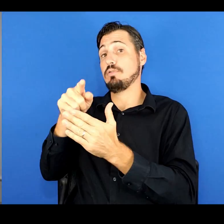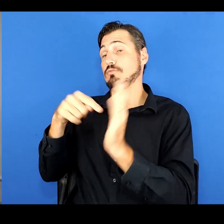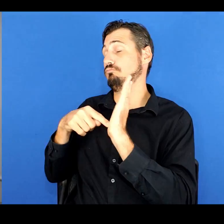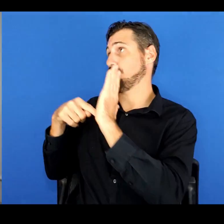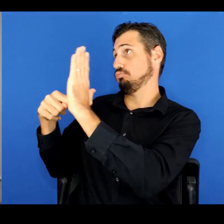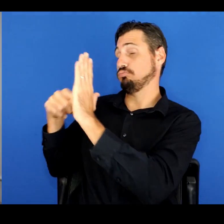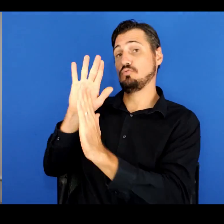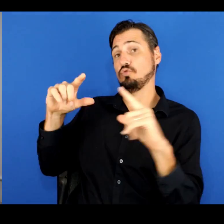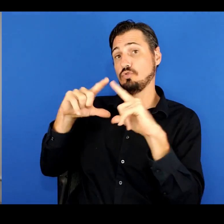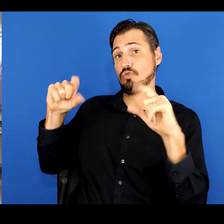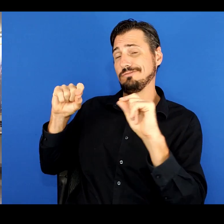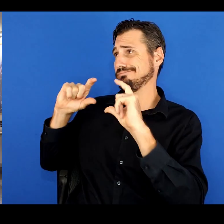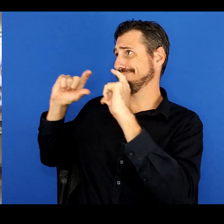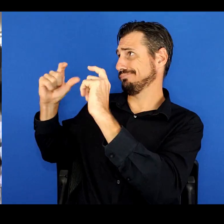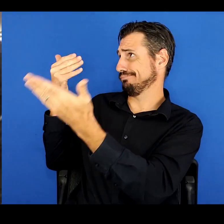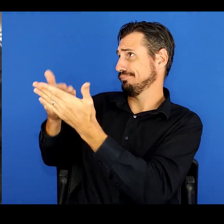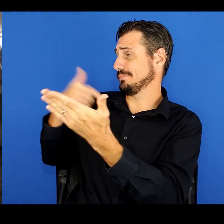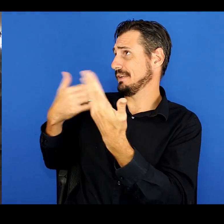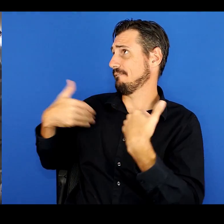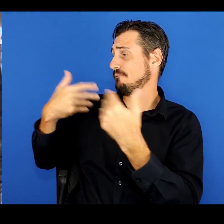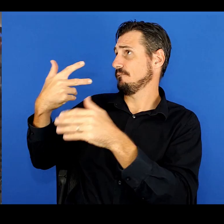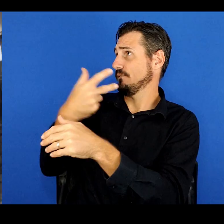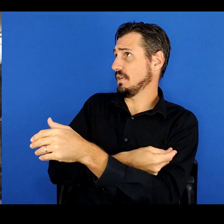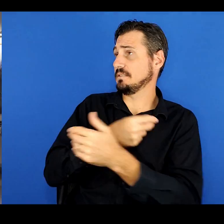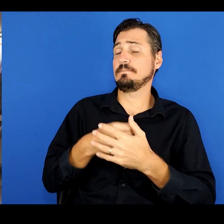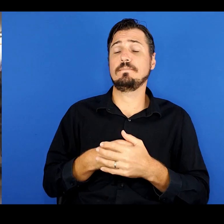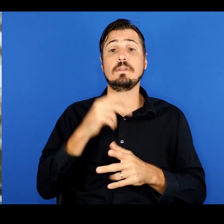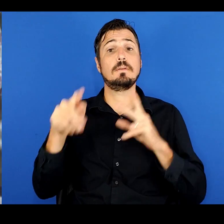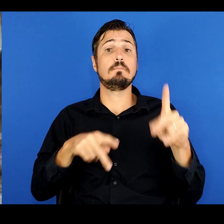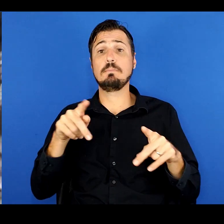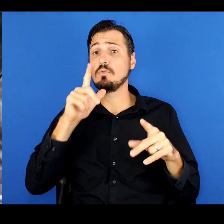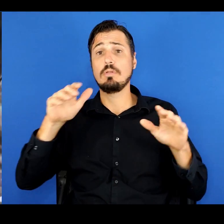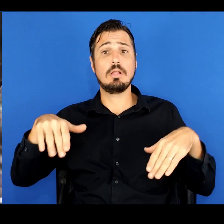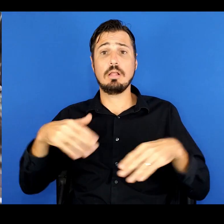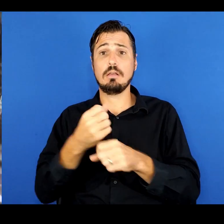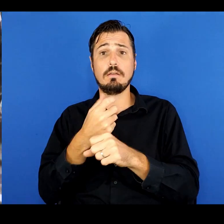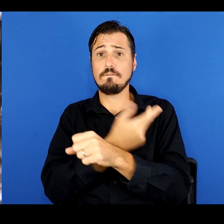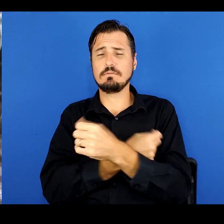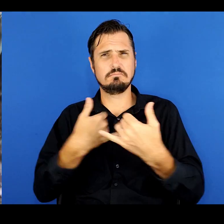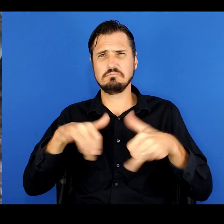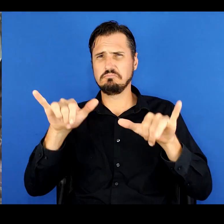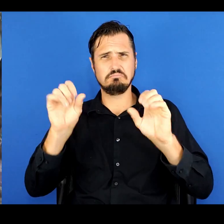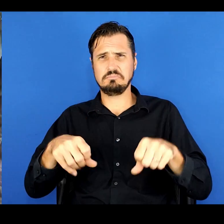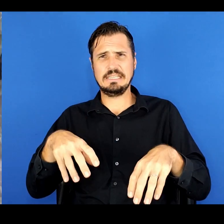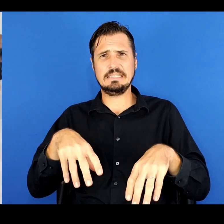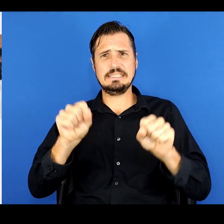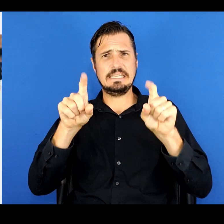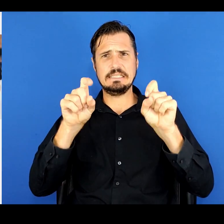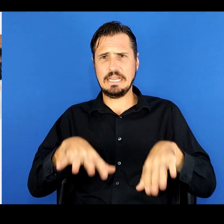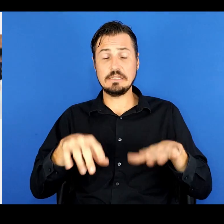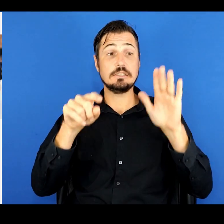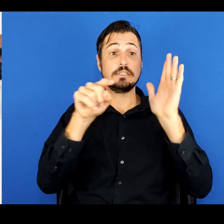your vaccine card for verification. Those who have not been vaccinated will still be able to take pre-travel tests and use the Safe